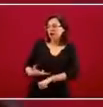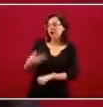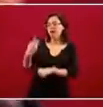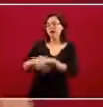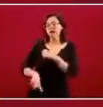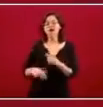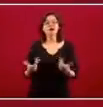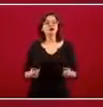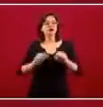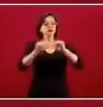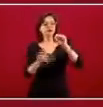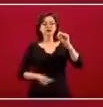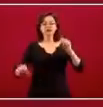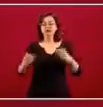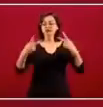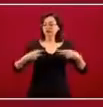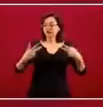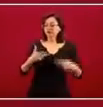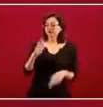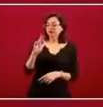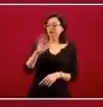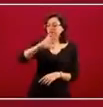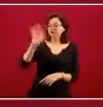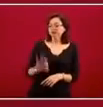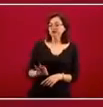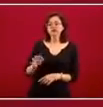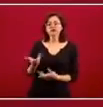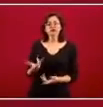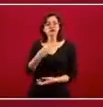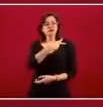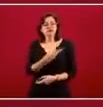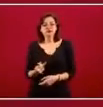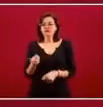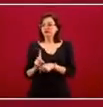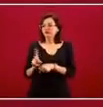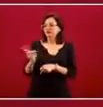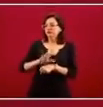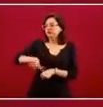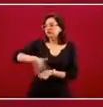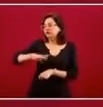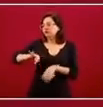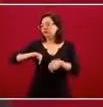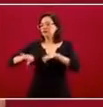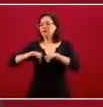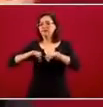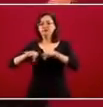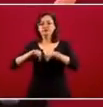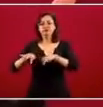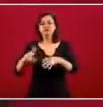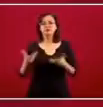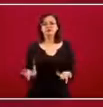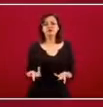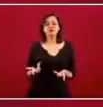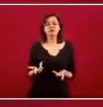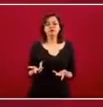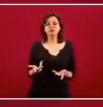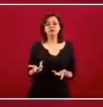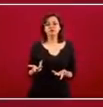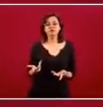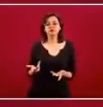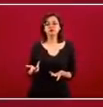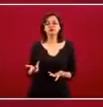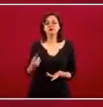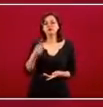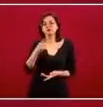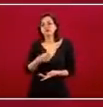direct consequence on Mexican families. We know that a large portion of Mexican families live in